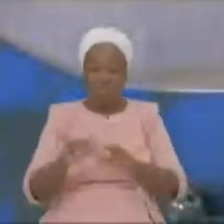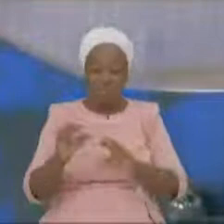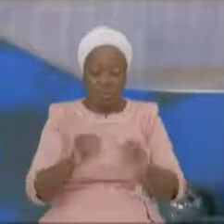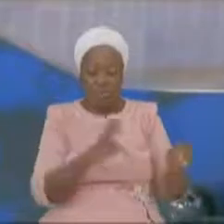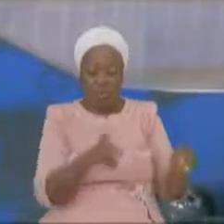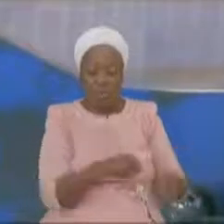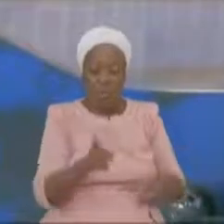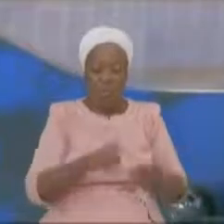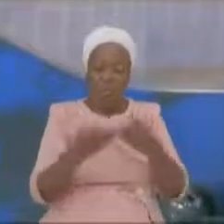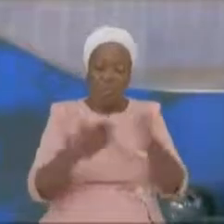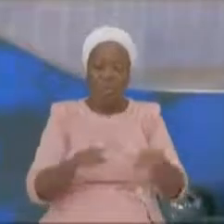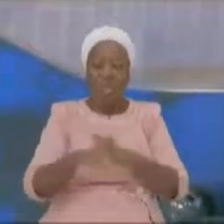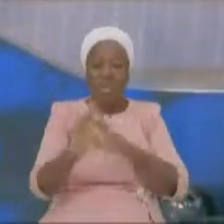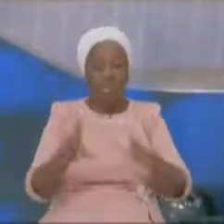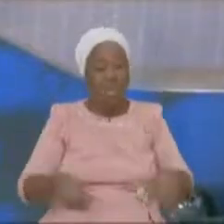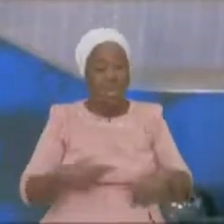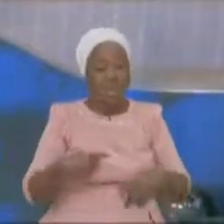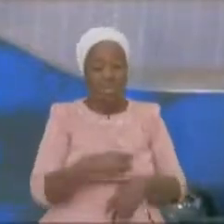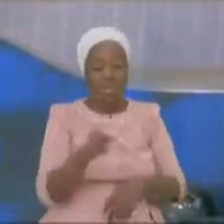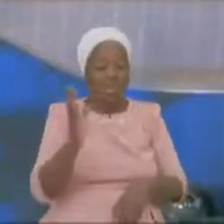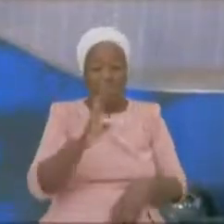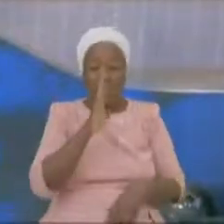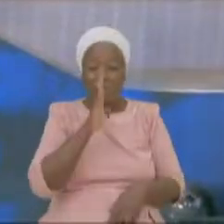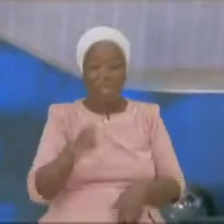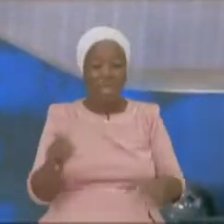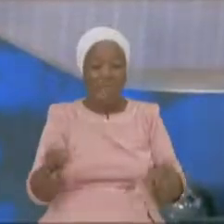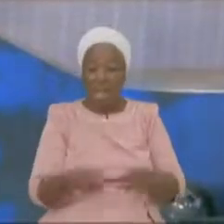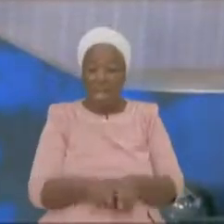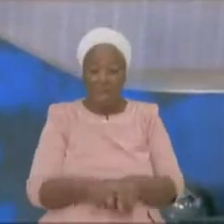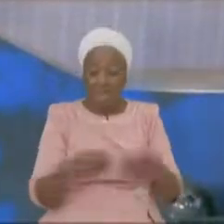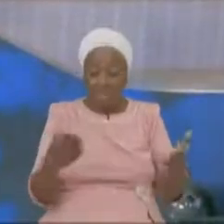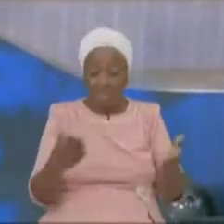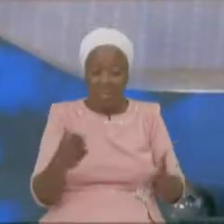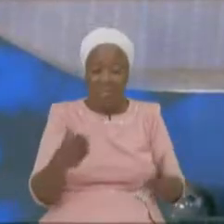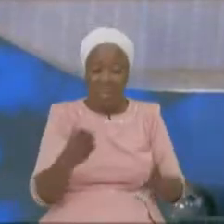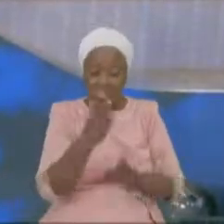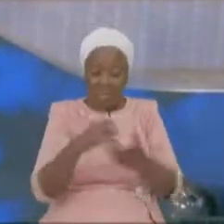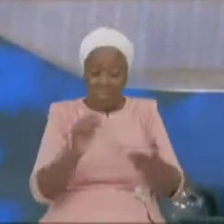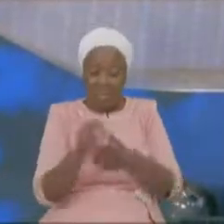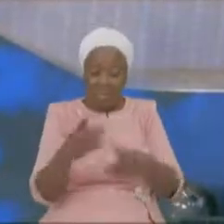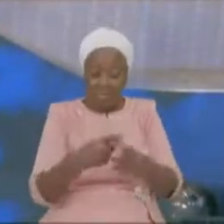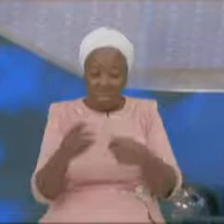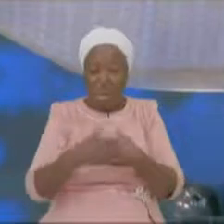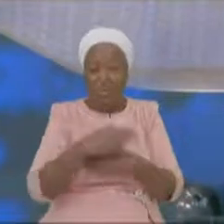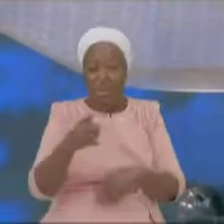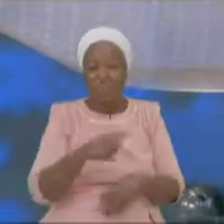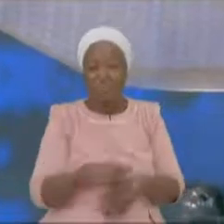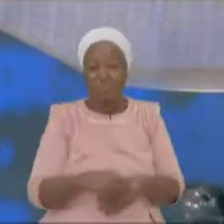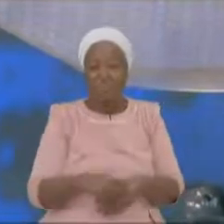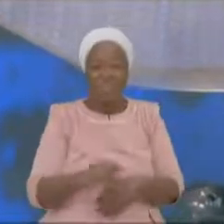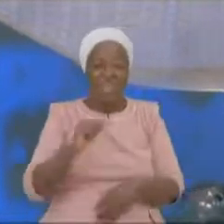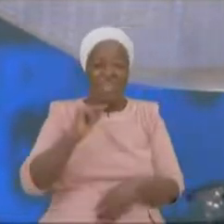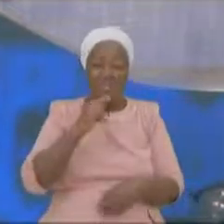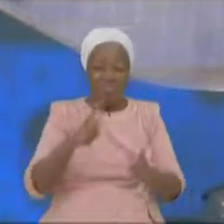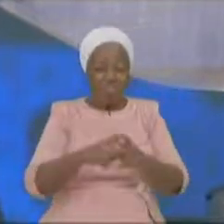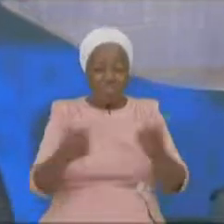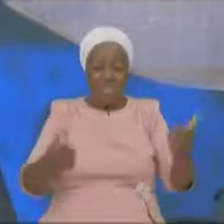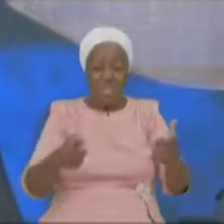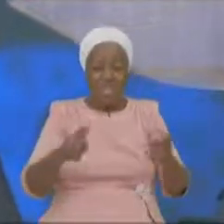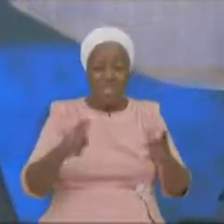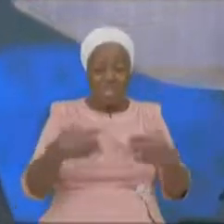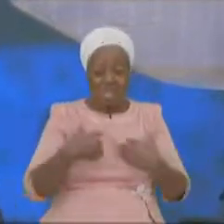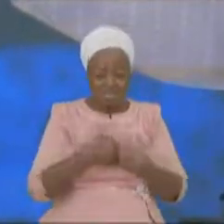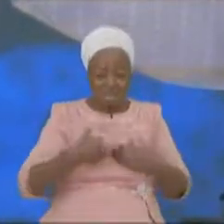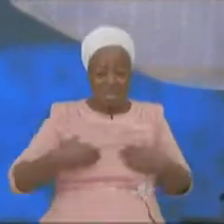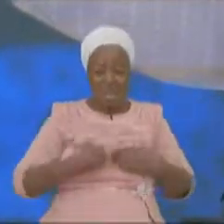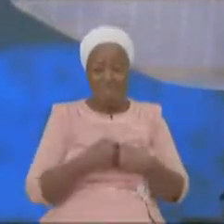your life, they will be like monsters, wild animals, that when